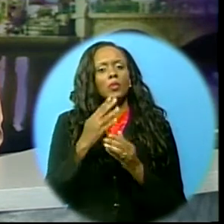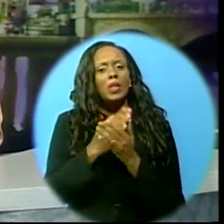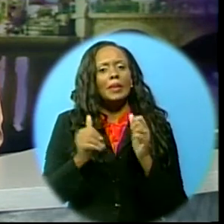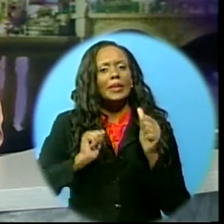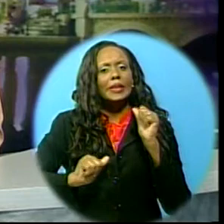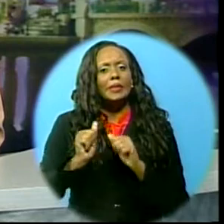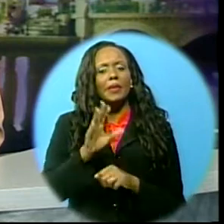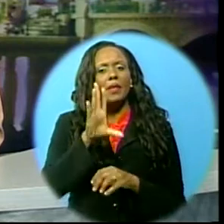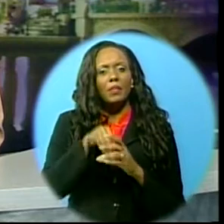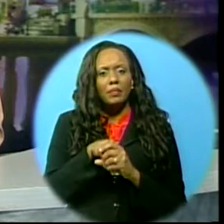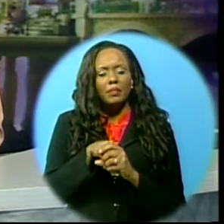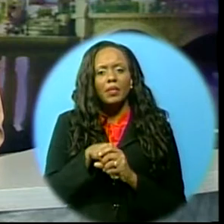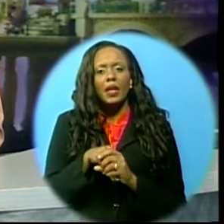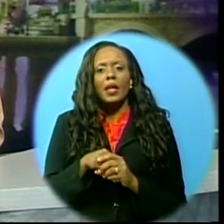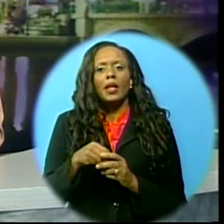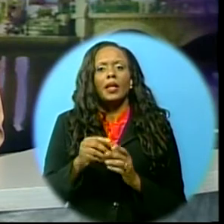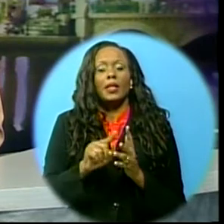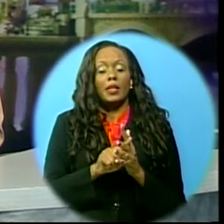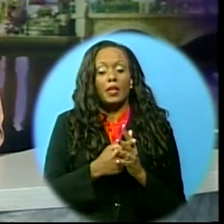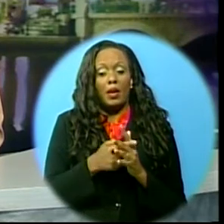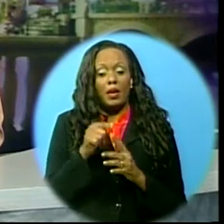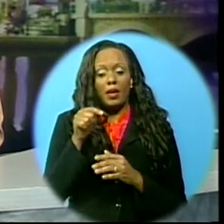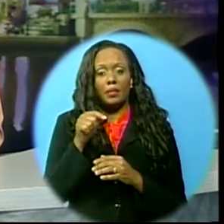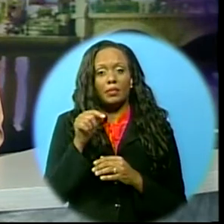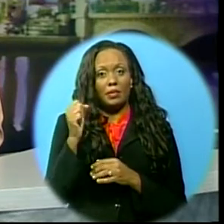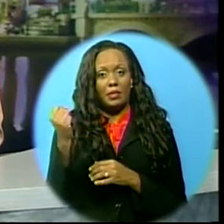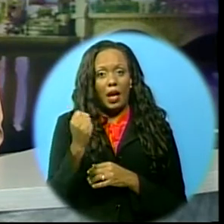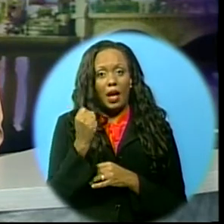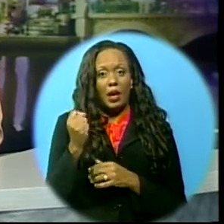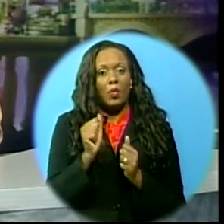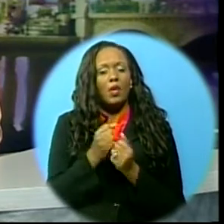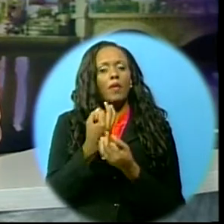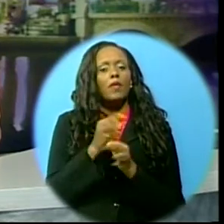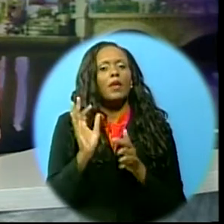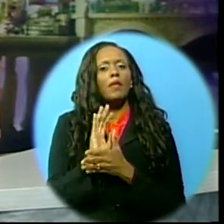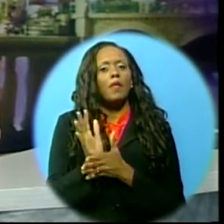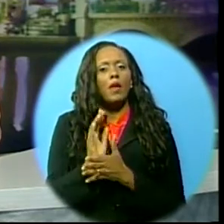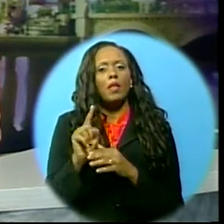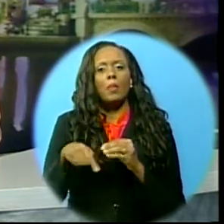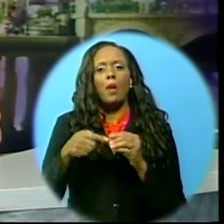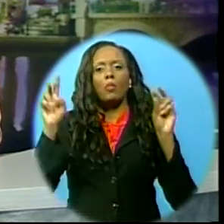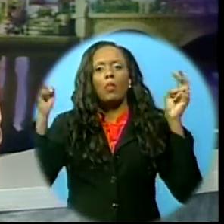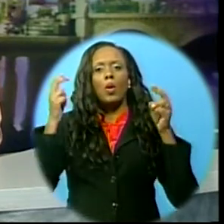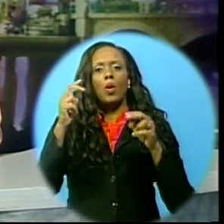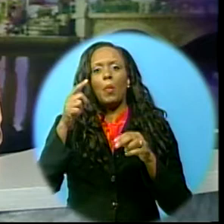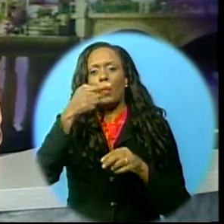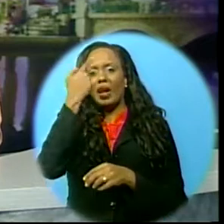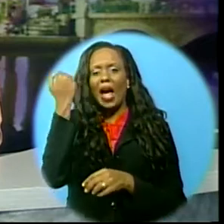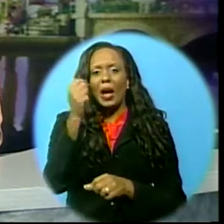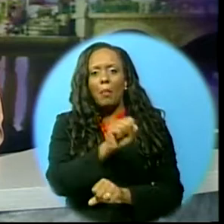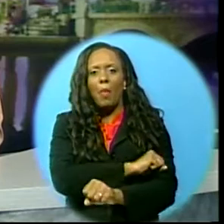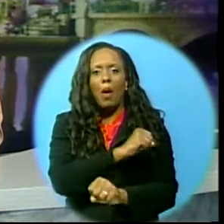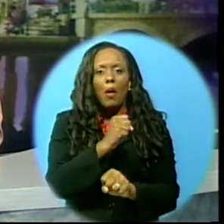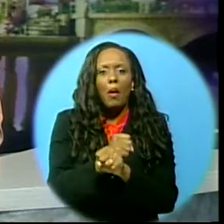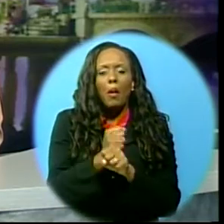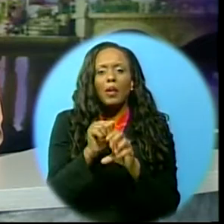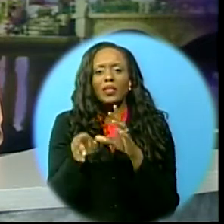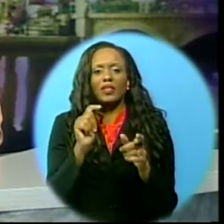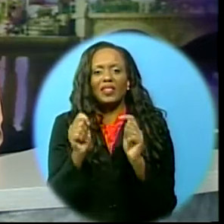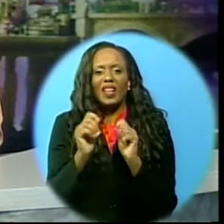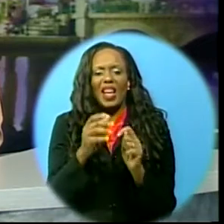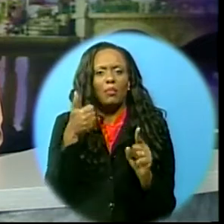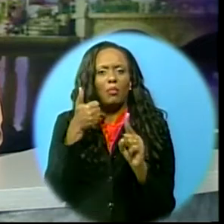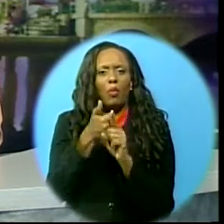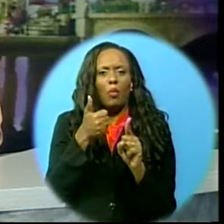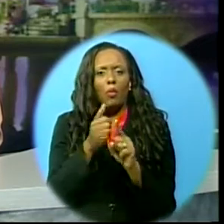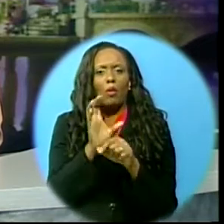the occasion. It all starts this Saturday with a free film about the Black Power Revolution in Trinidad and its impact on